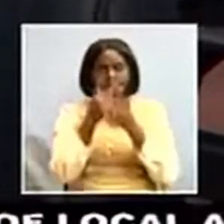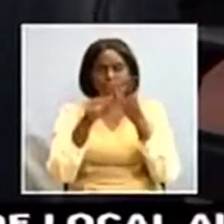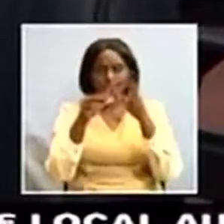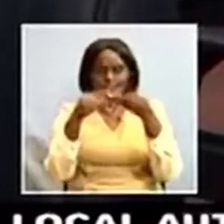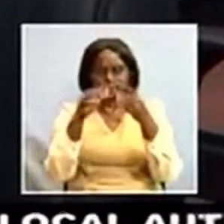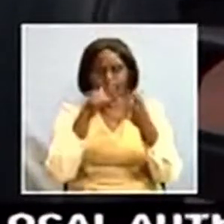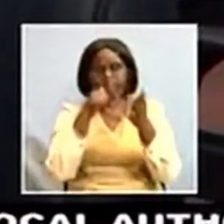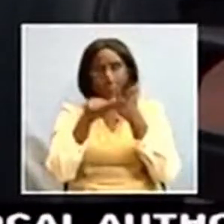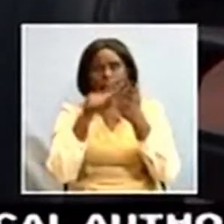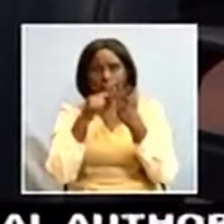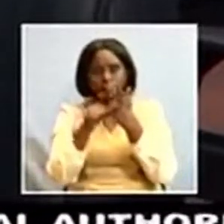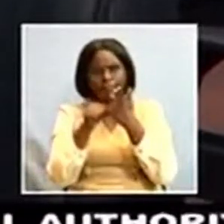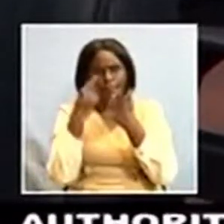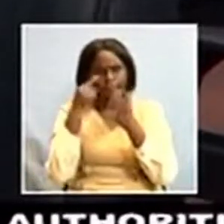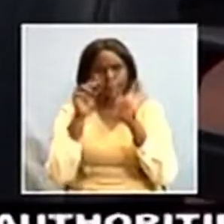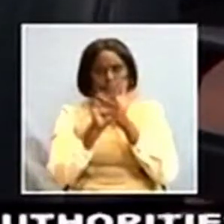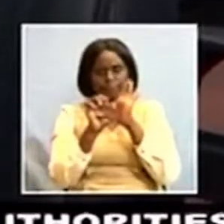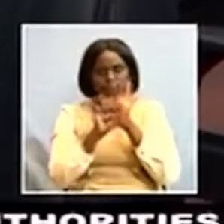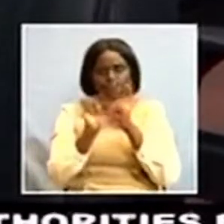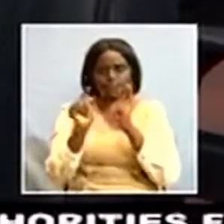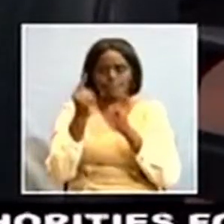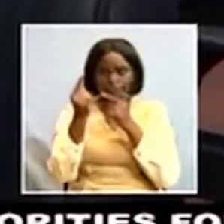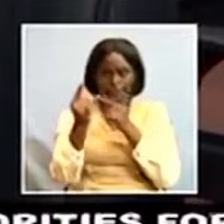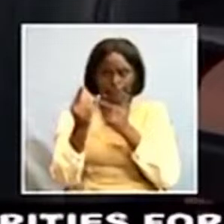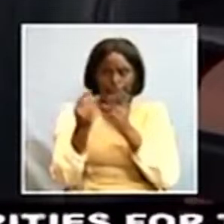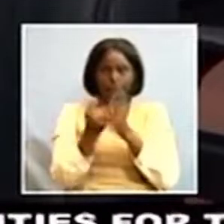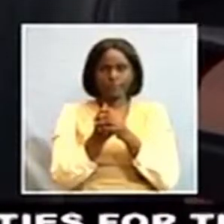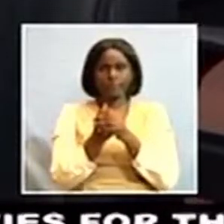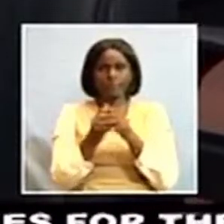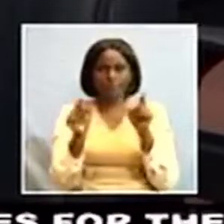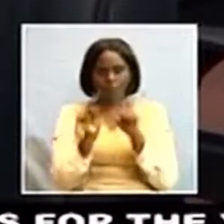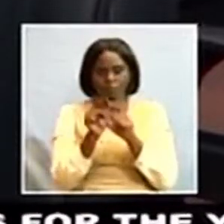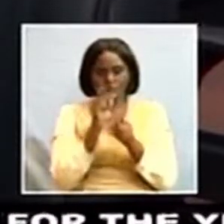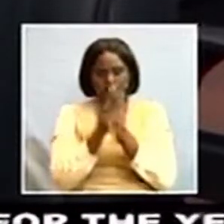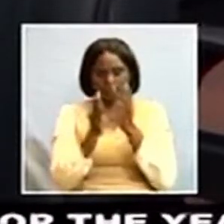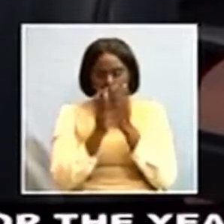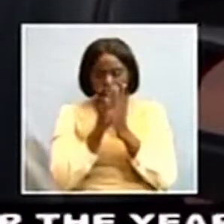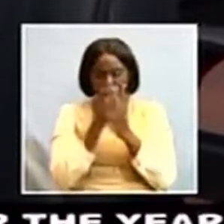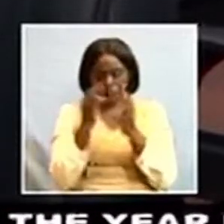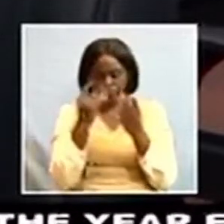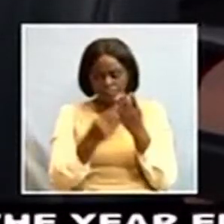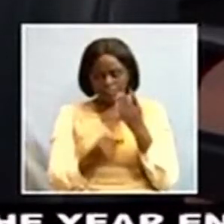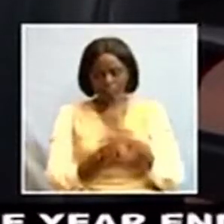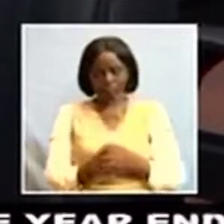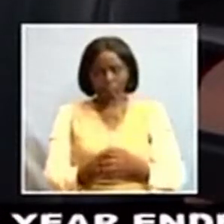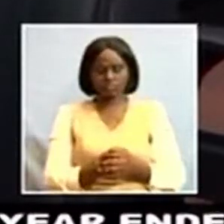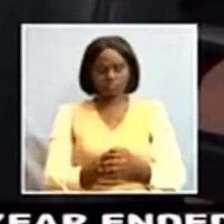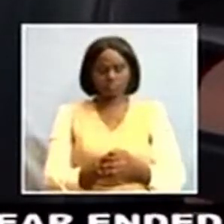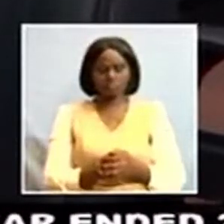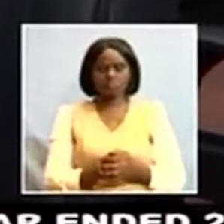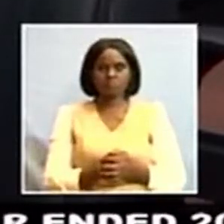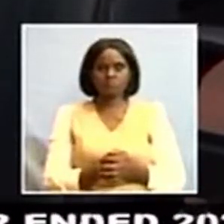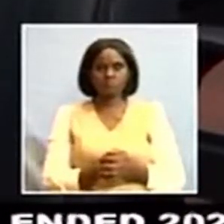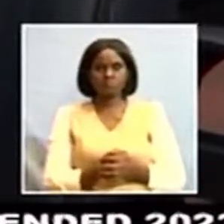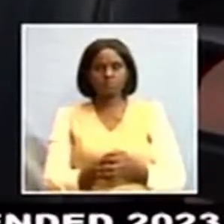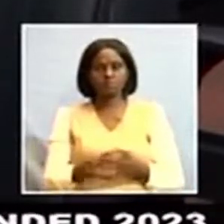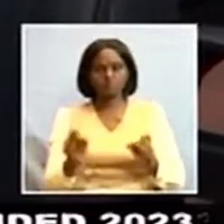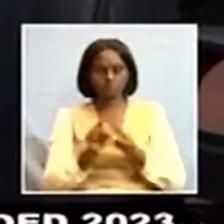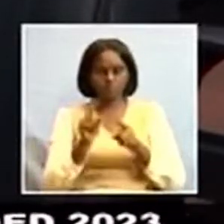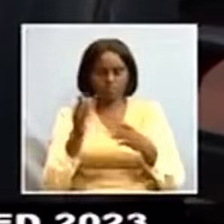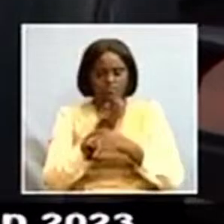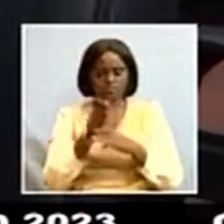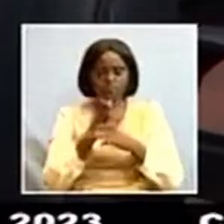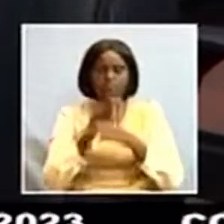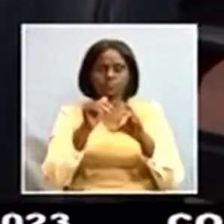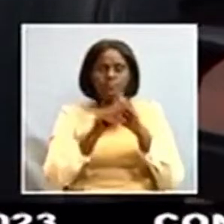ledger. For example, the first one, construction of a business complex at